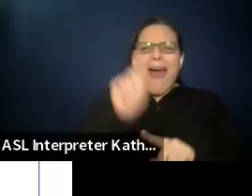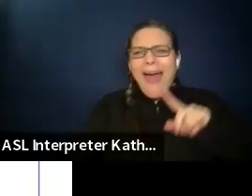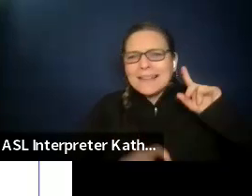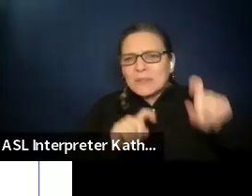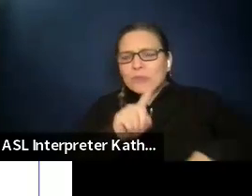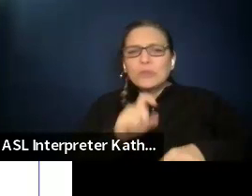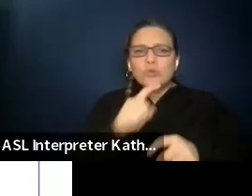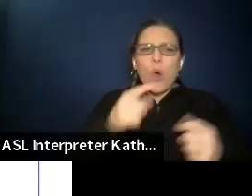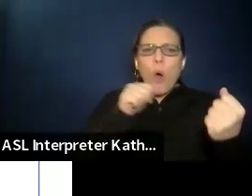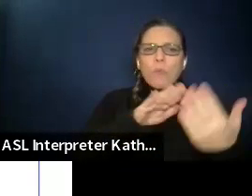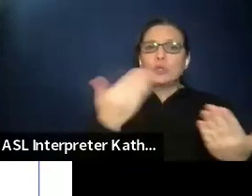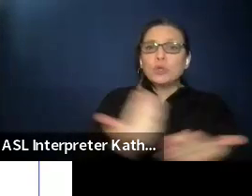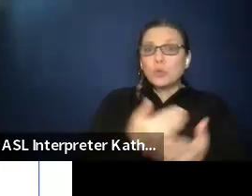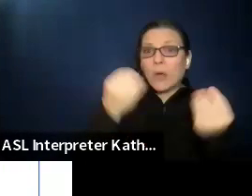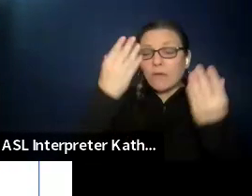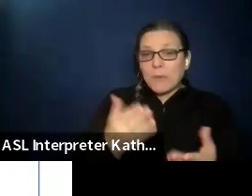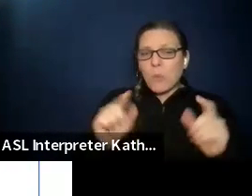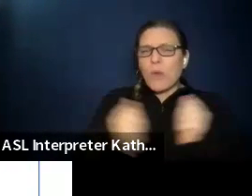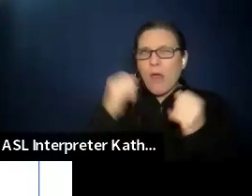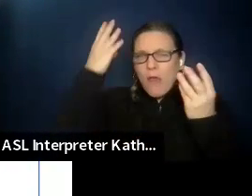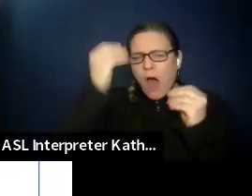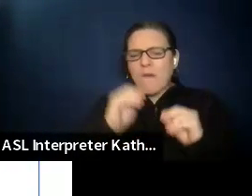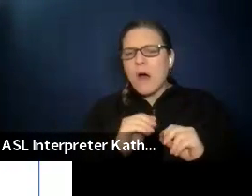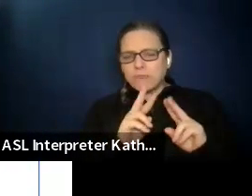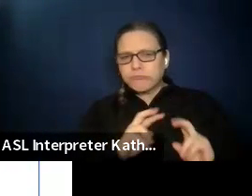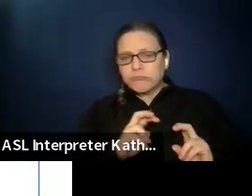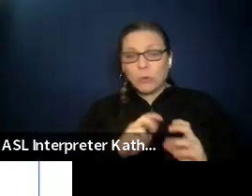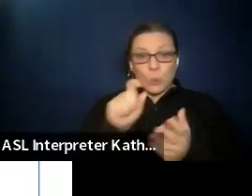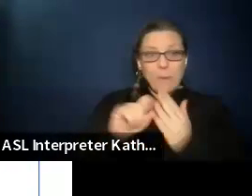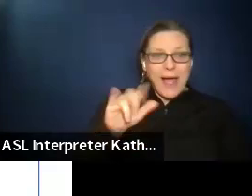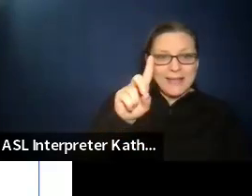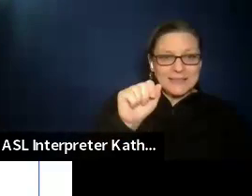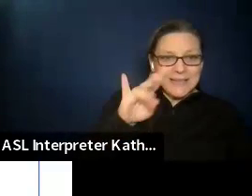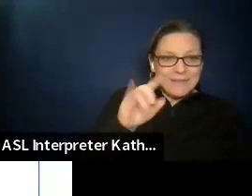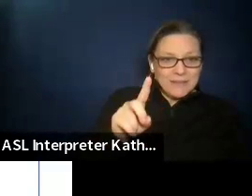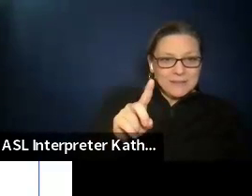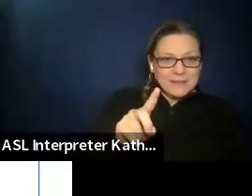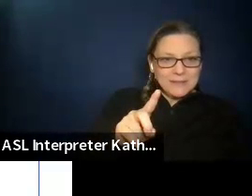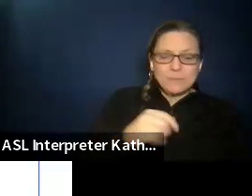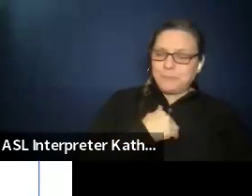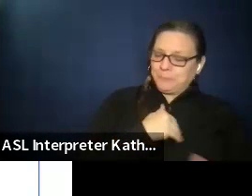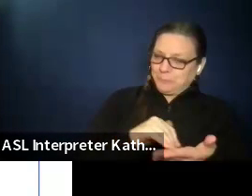questions and to approach new information thoughtfully. Written by David